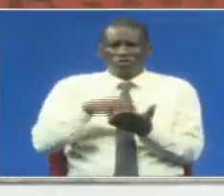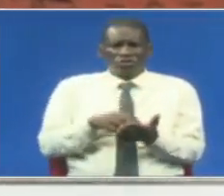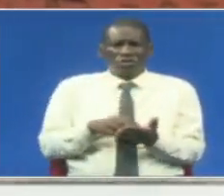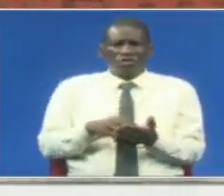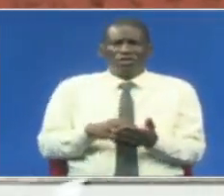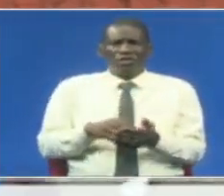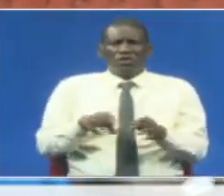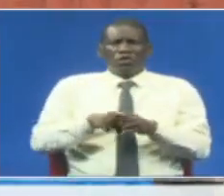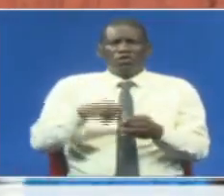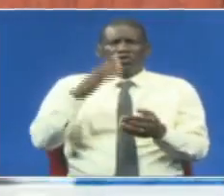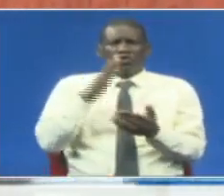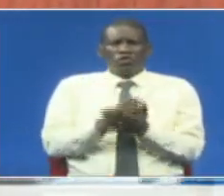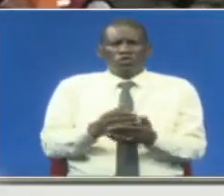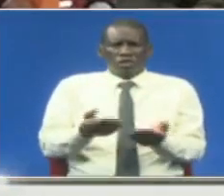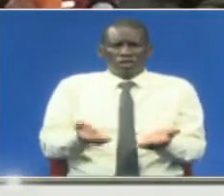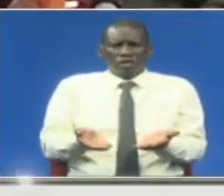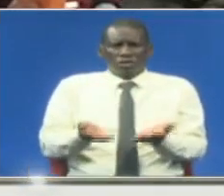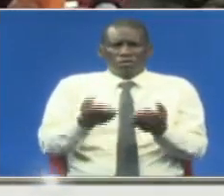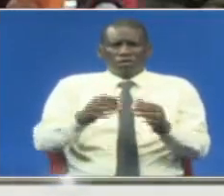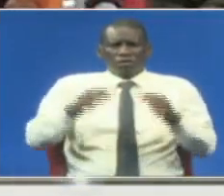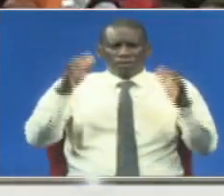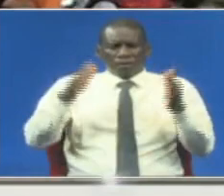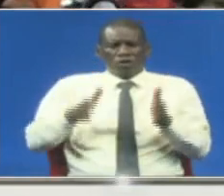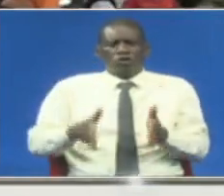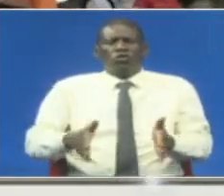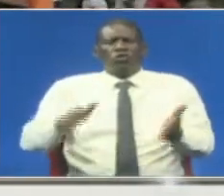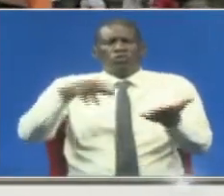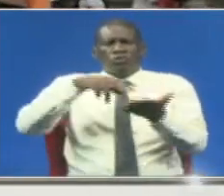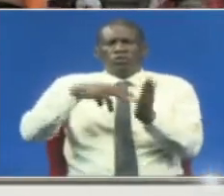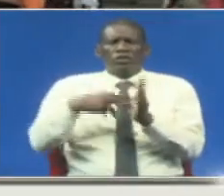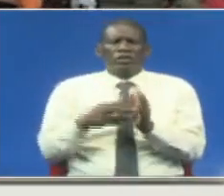halted the progress of major infrastructural projects.